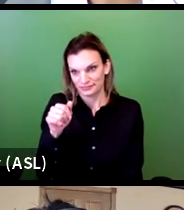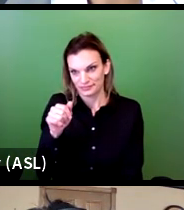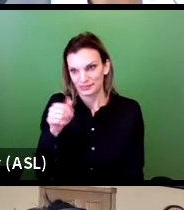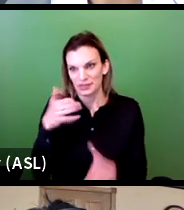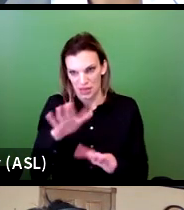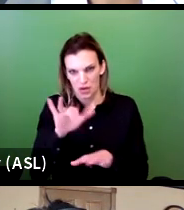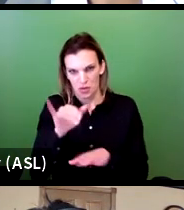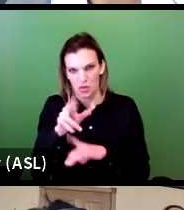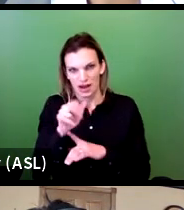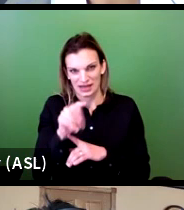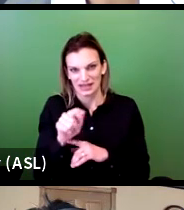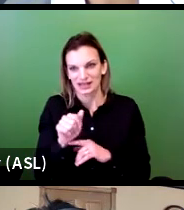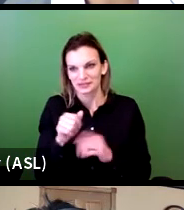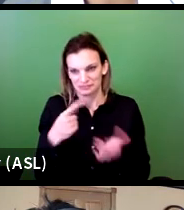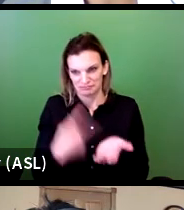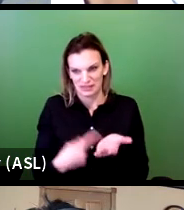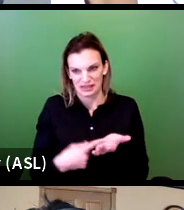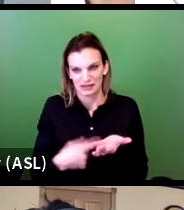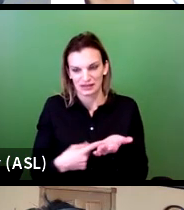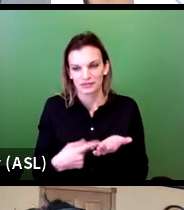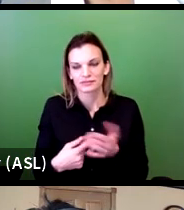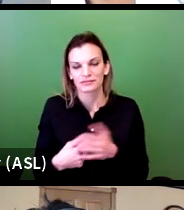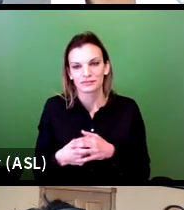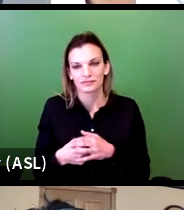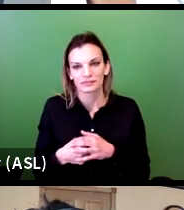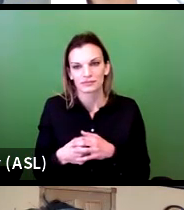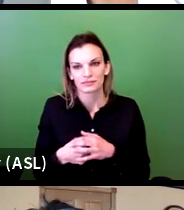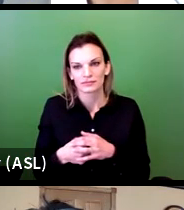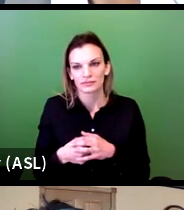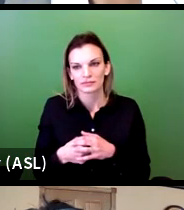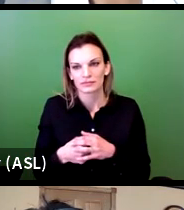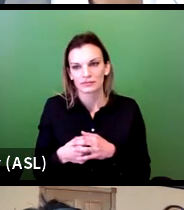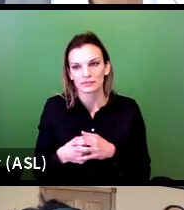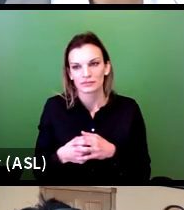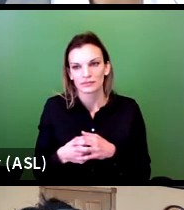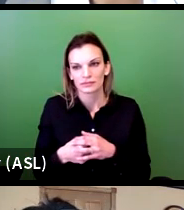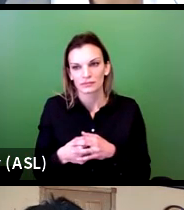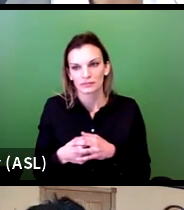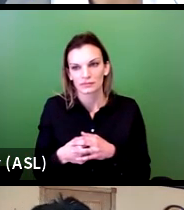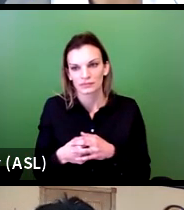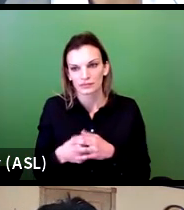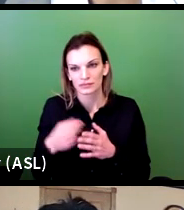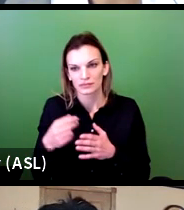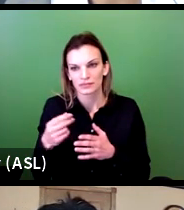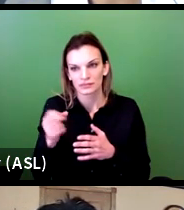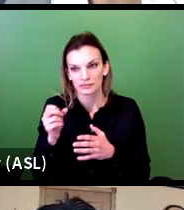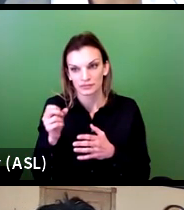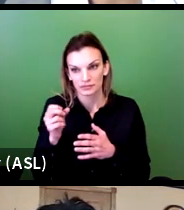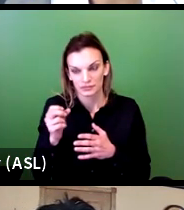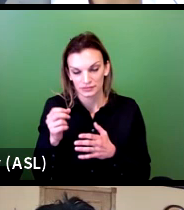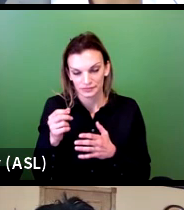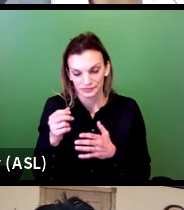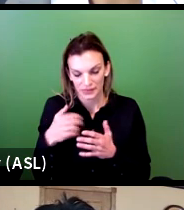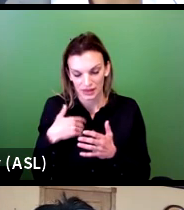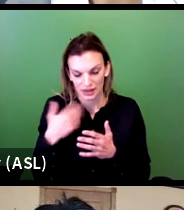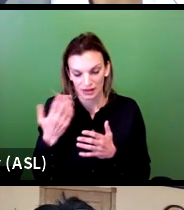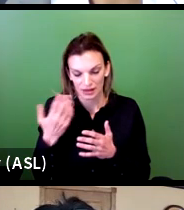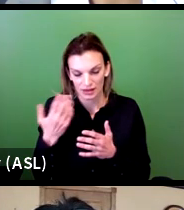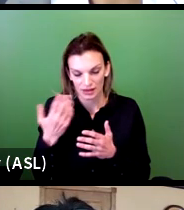let Juanita speak, and then I'll continue after. Finish your thought, Anthony, please. Well, I was just saying